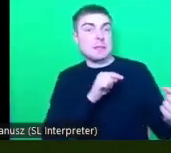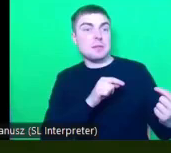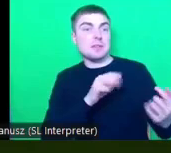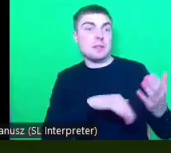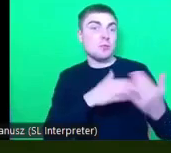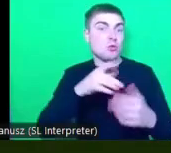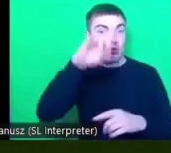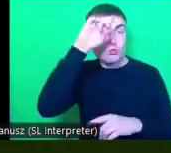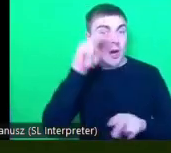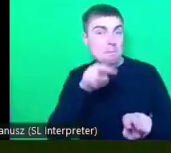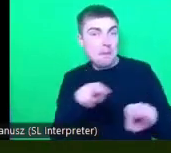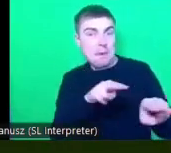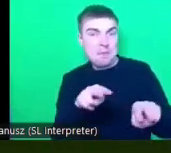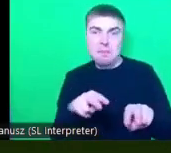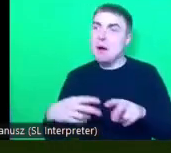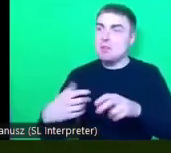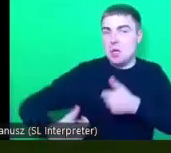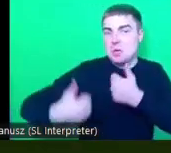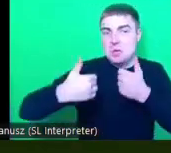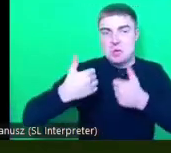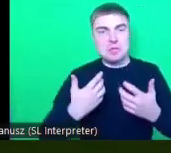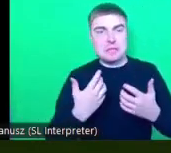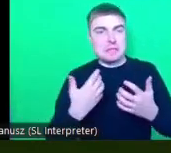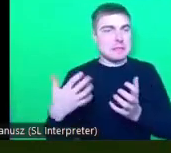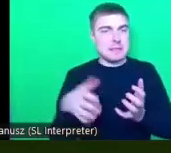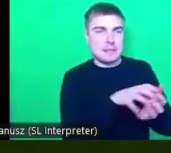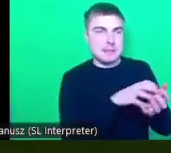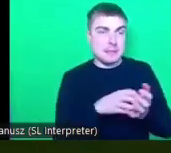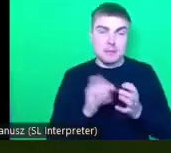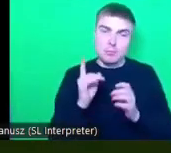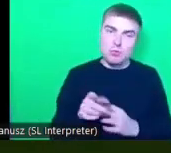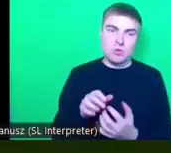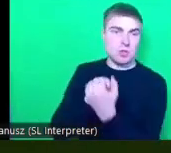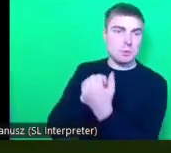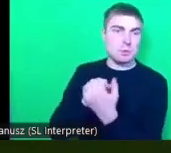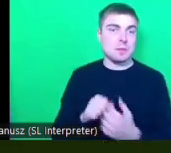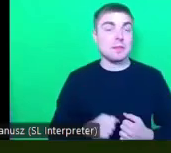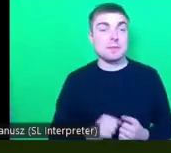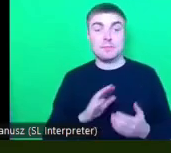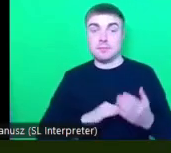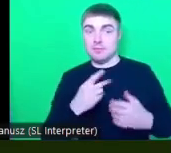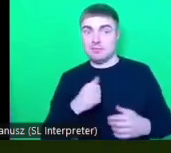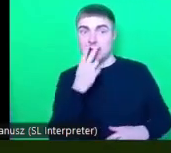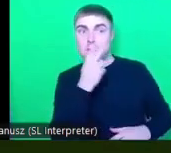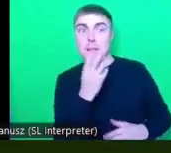90% of the area in Europe hosts up to 5 ungulate prey species.